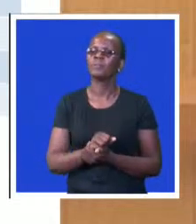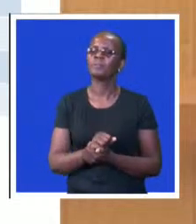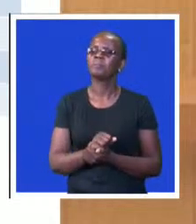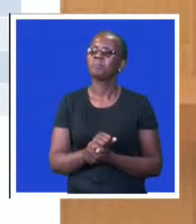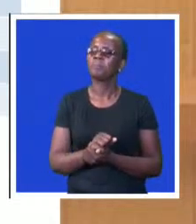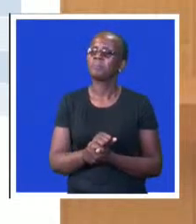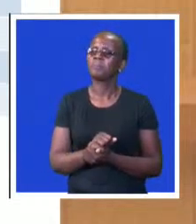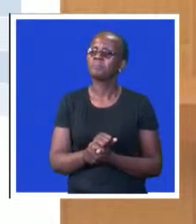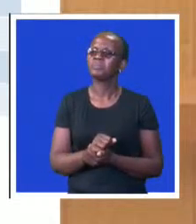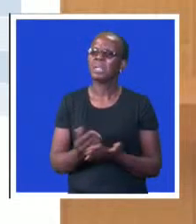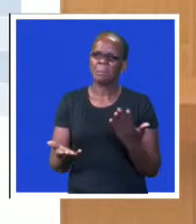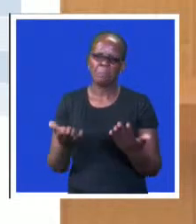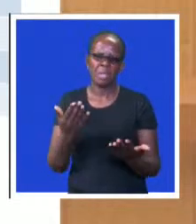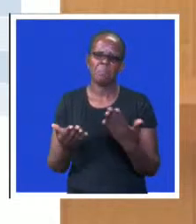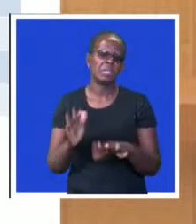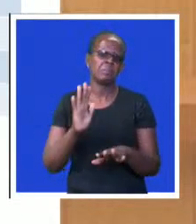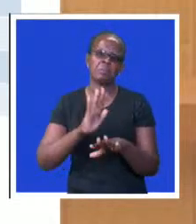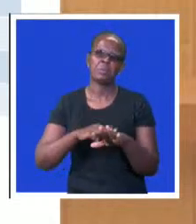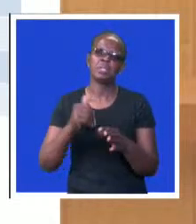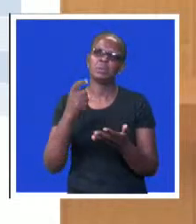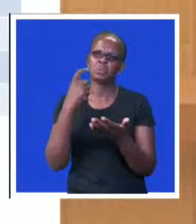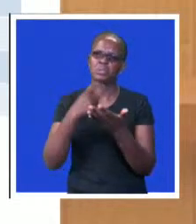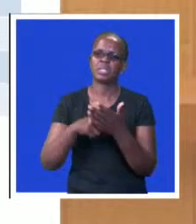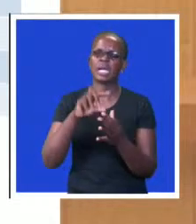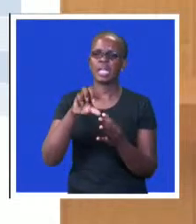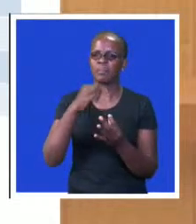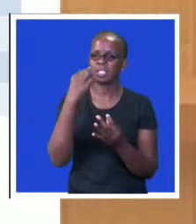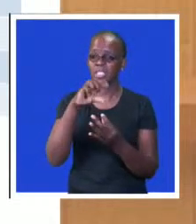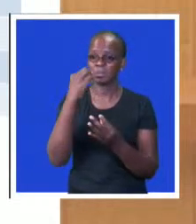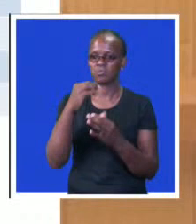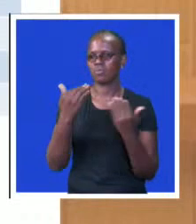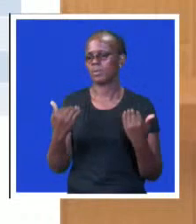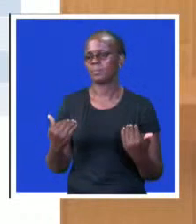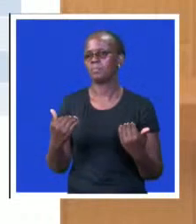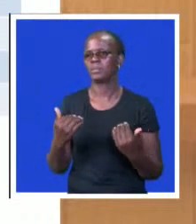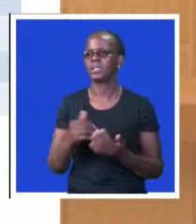Maybe we won't buy the snacks for today. So